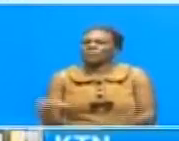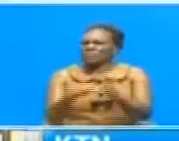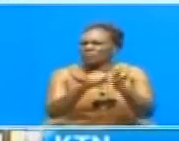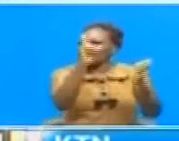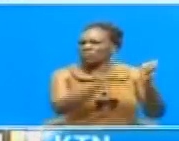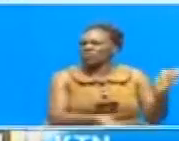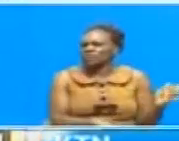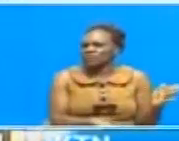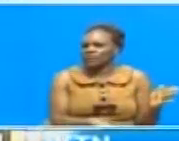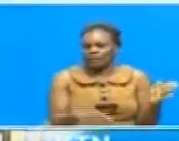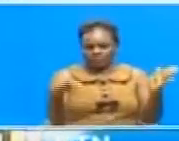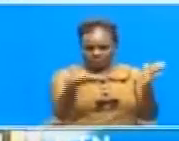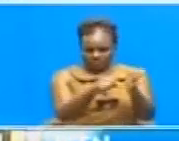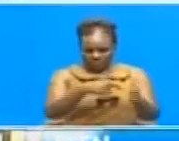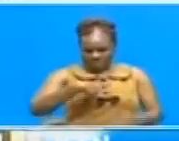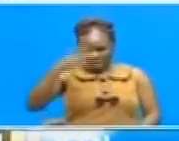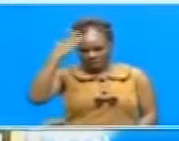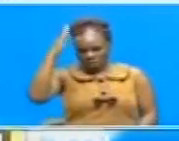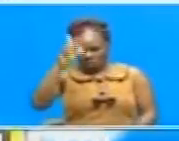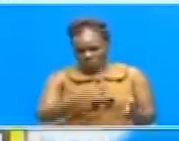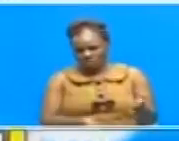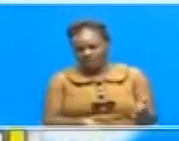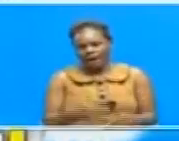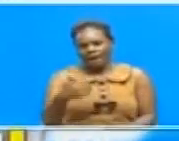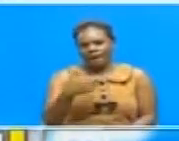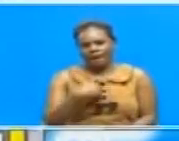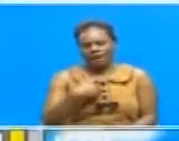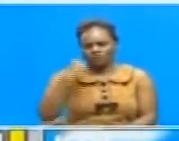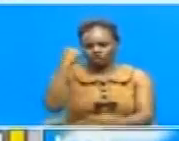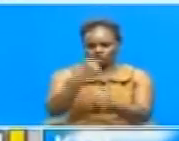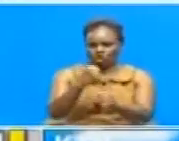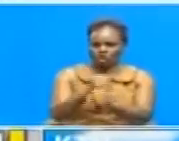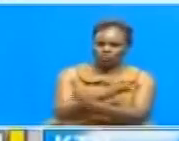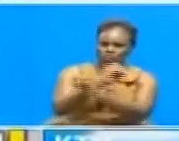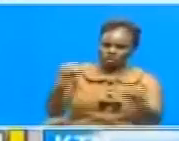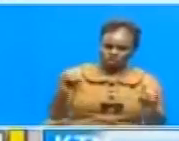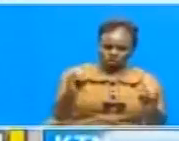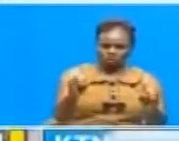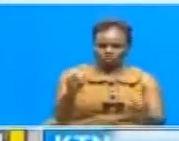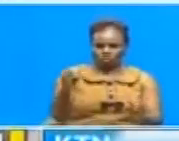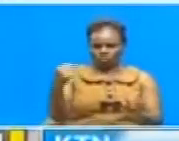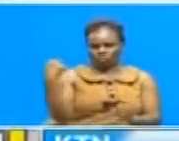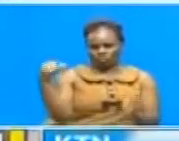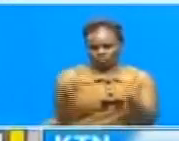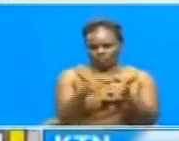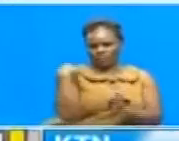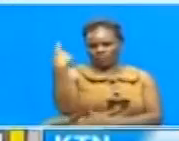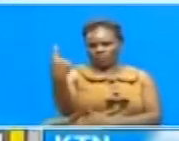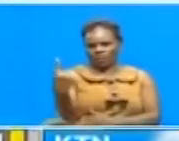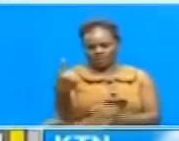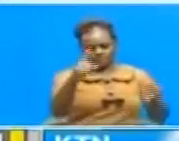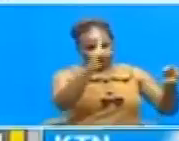problem? The problem, according to me, there is unemployment, mm-hmm. is one issue, right? And